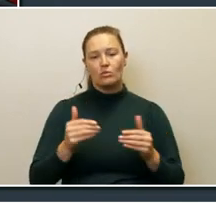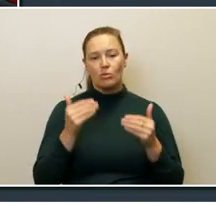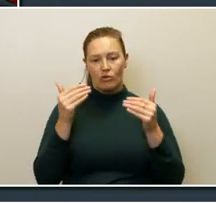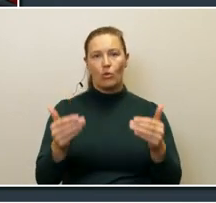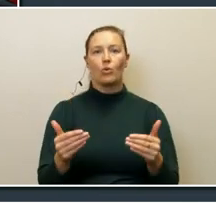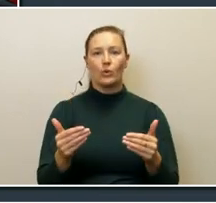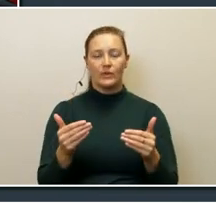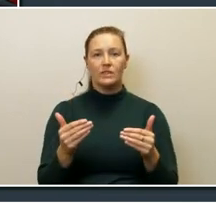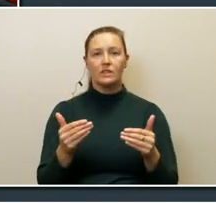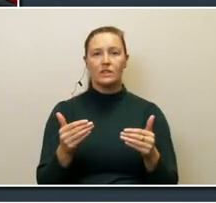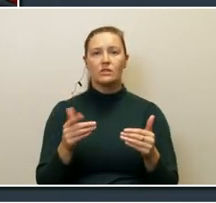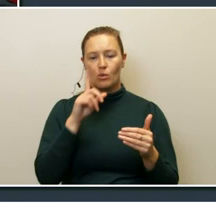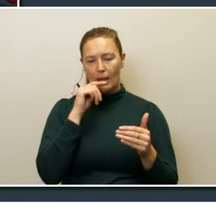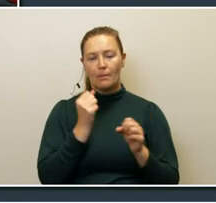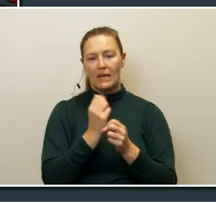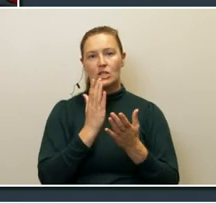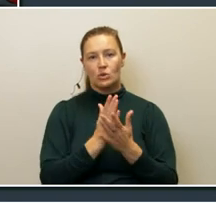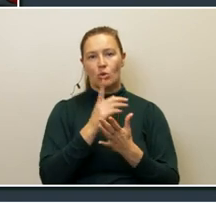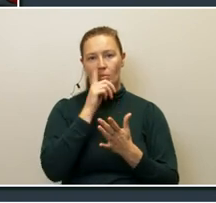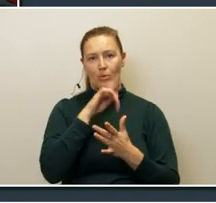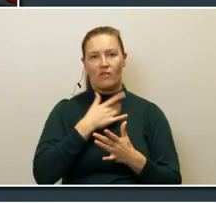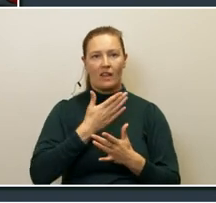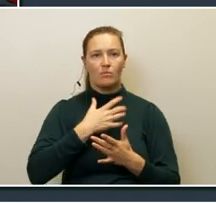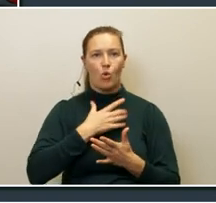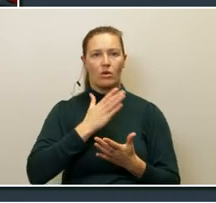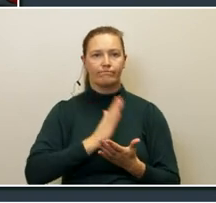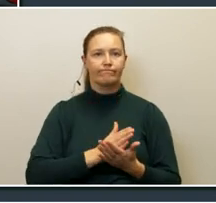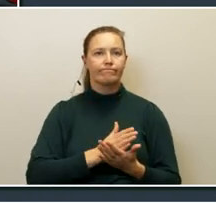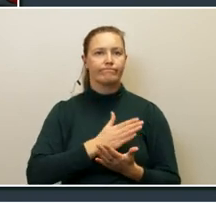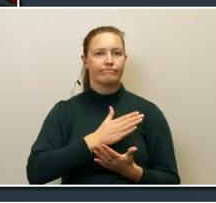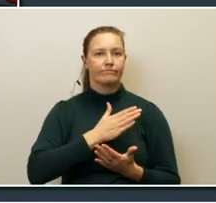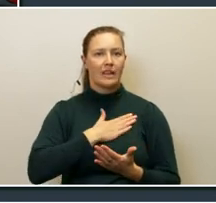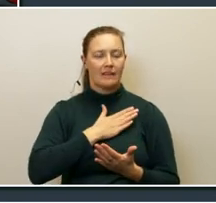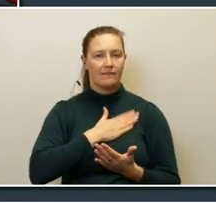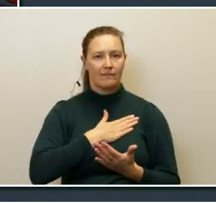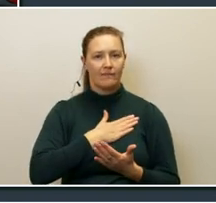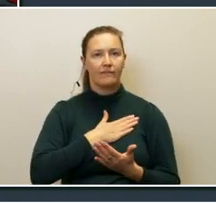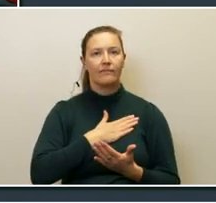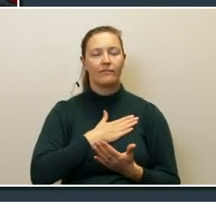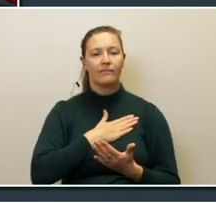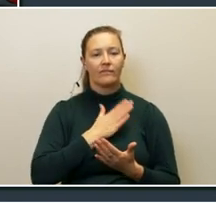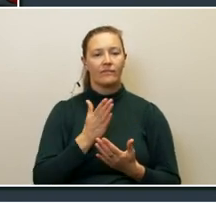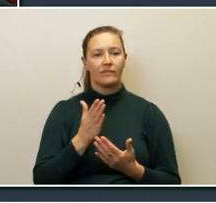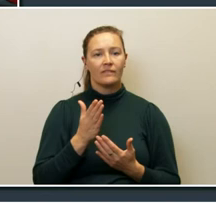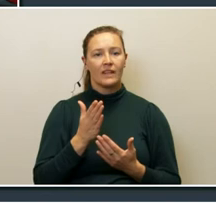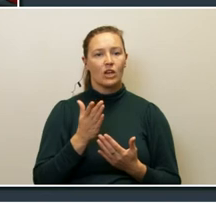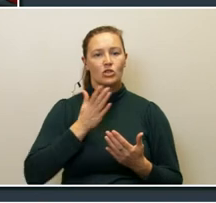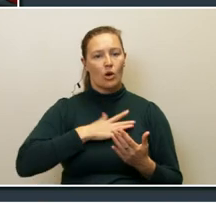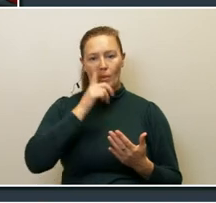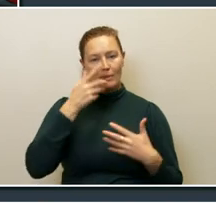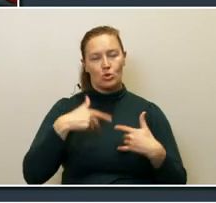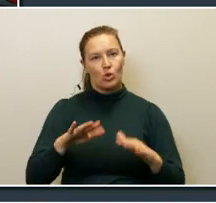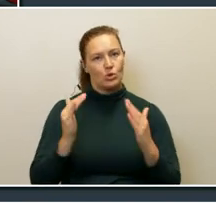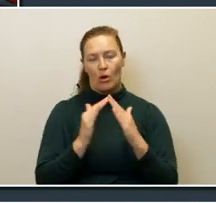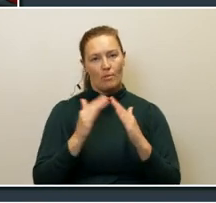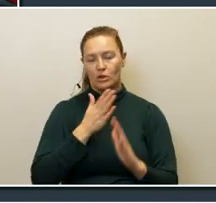with that to provide the residents with some certainty. And I can assure you that there is absolutely no intention for anyone to lose their